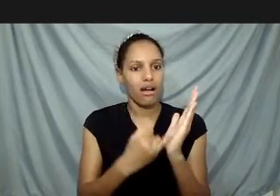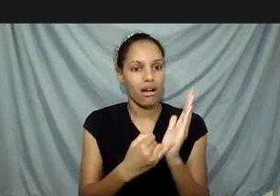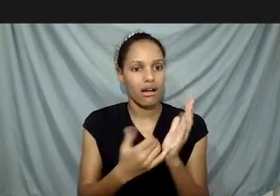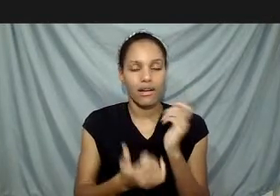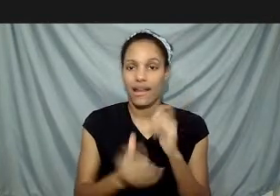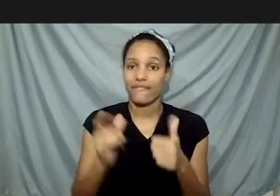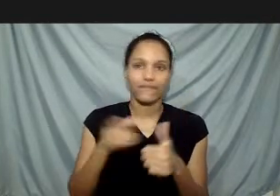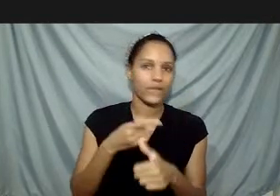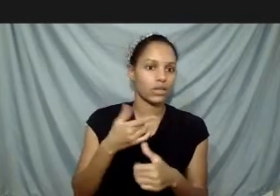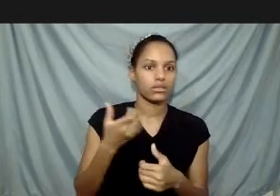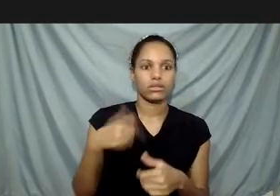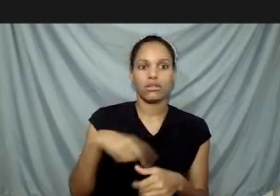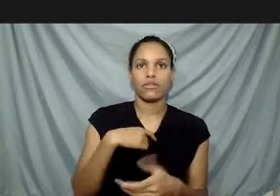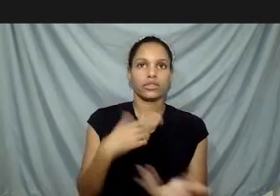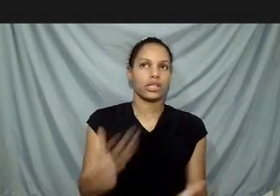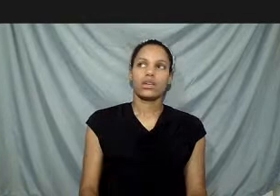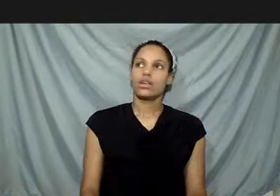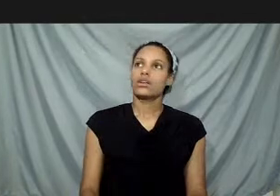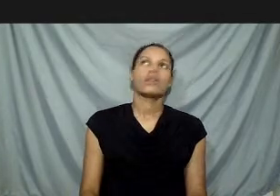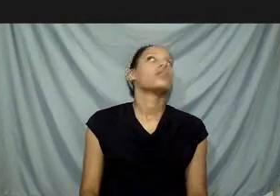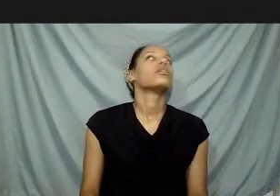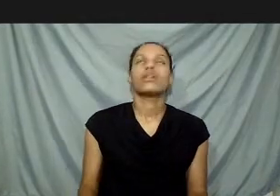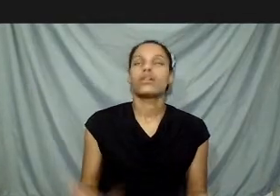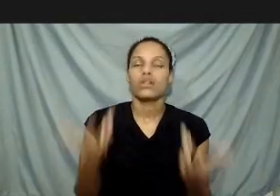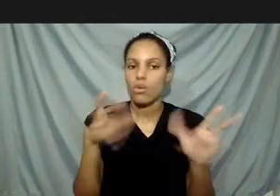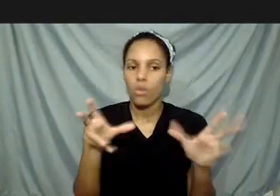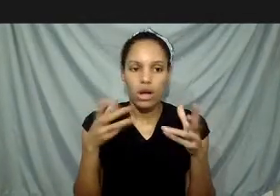oh, who feels like teaching through